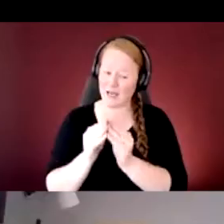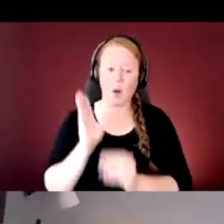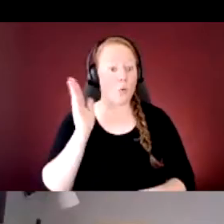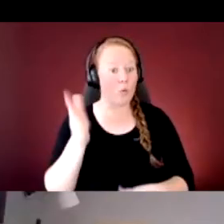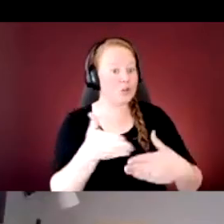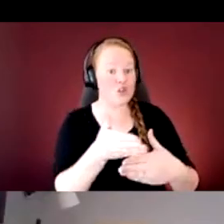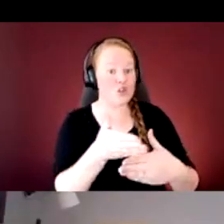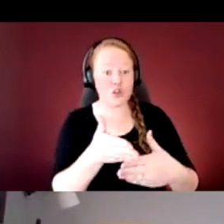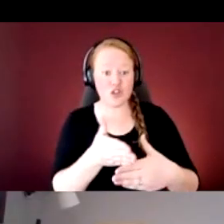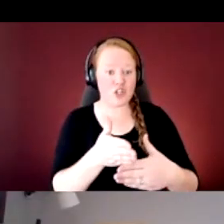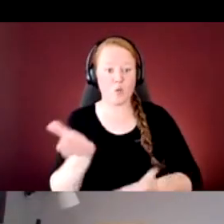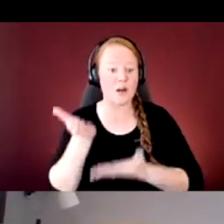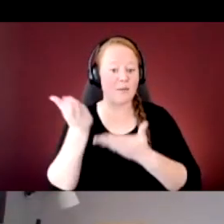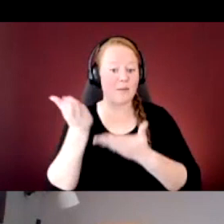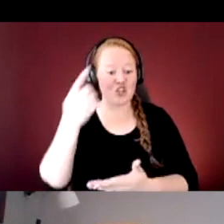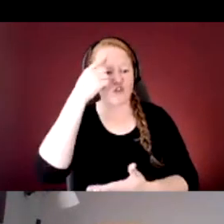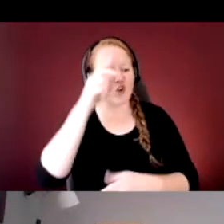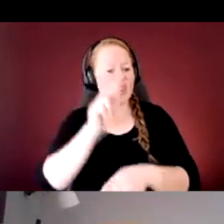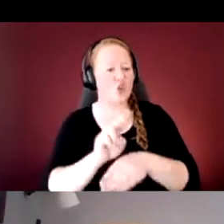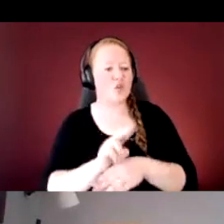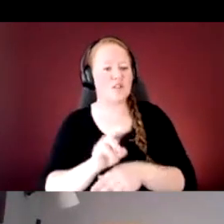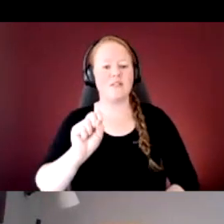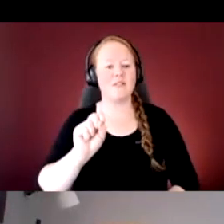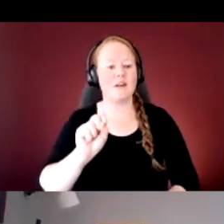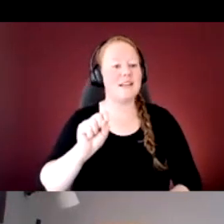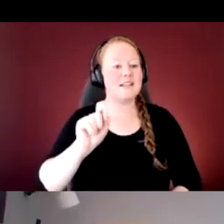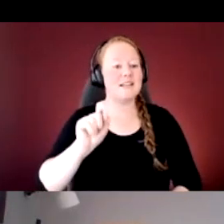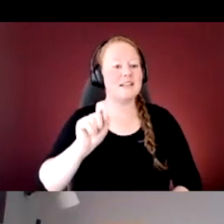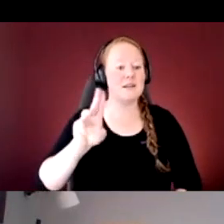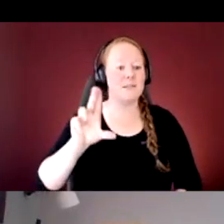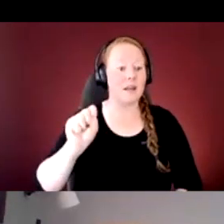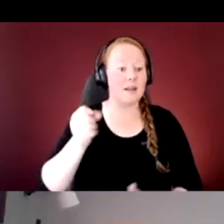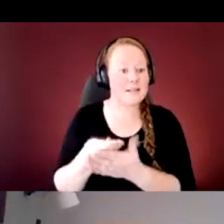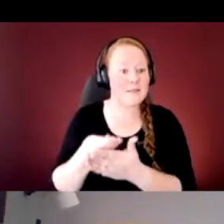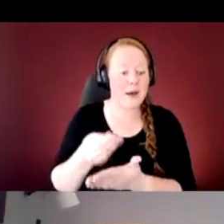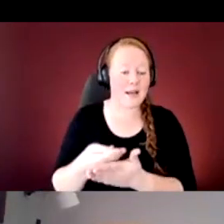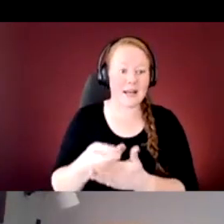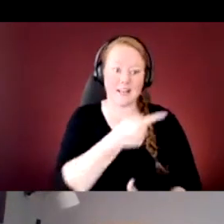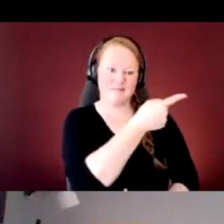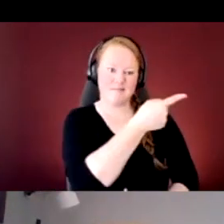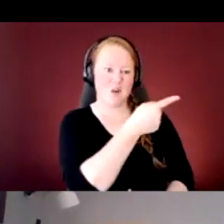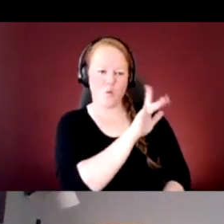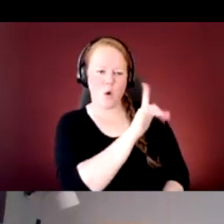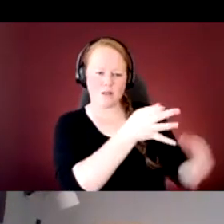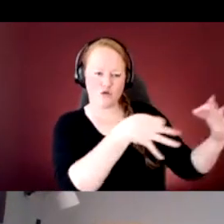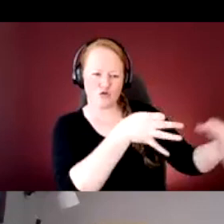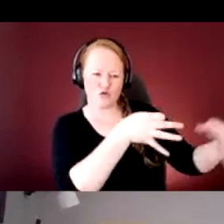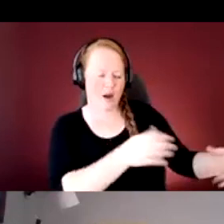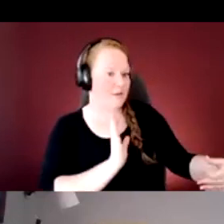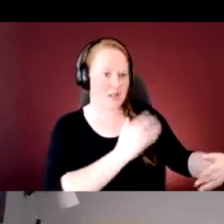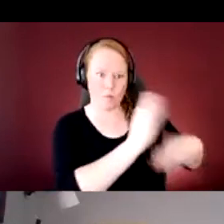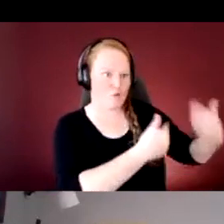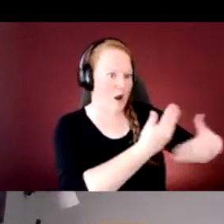the use of the first tranche of stimulus money, as Wally has outlined and aptly described the painstaking process we've engaged in